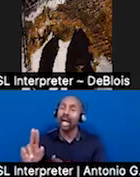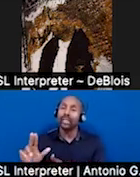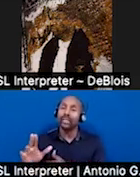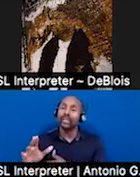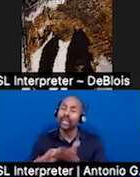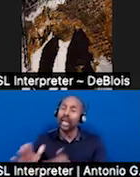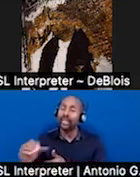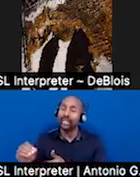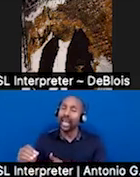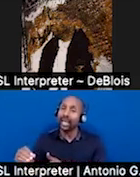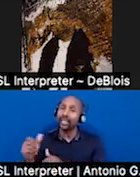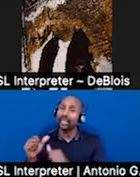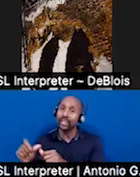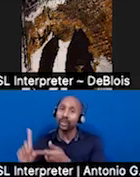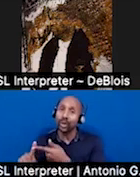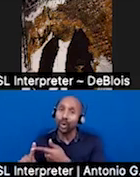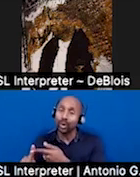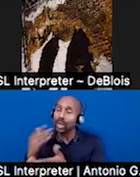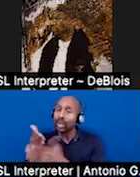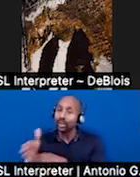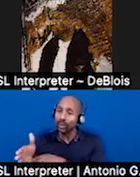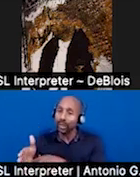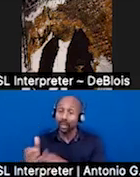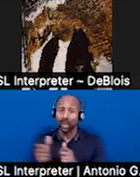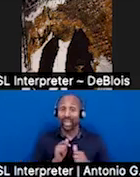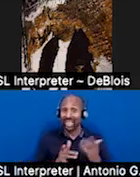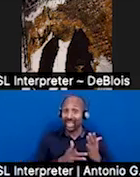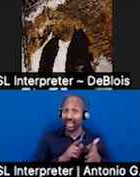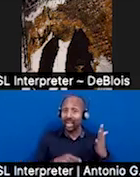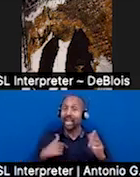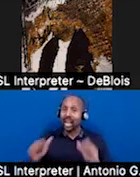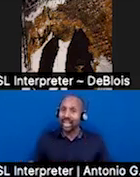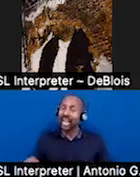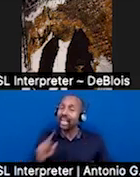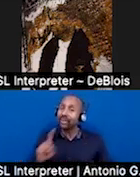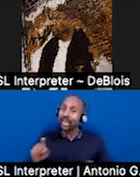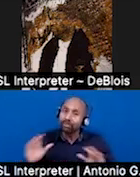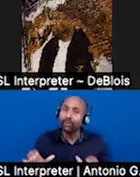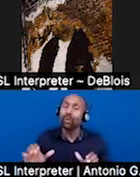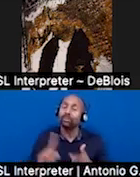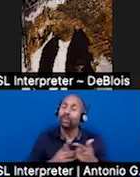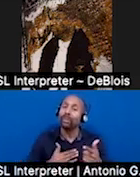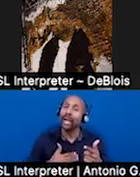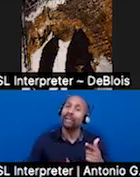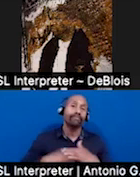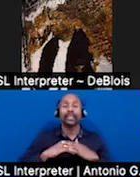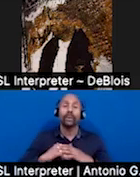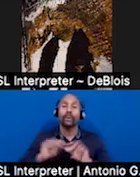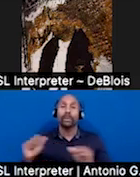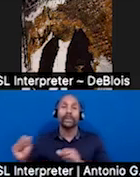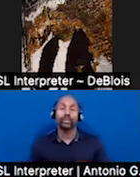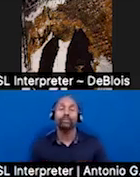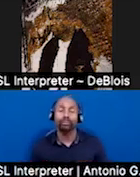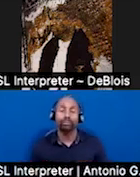this technology, I'm able to perform to my fullest potential. And, I don't have to have any